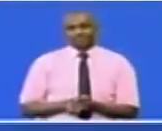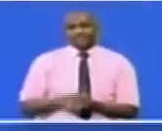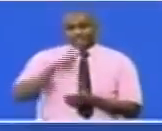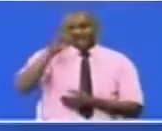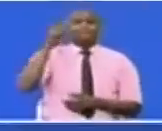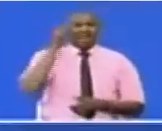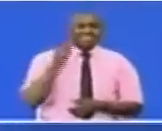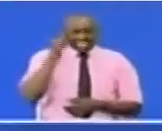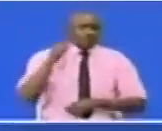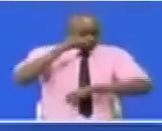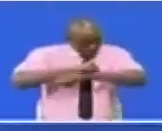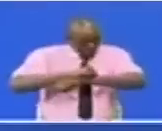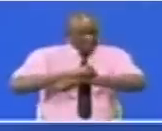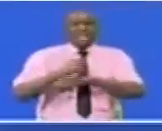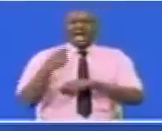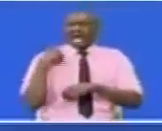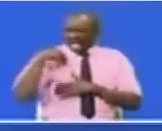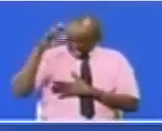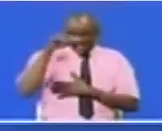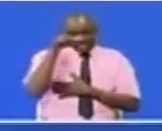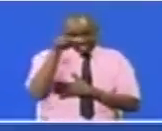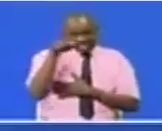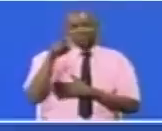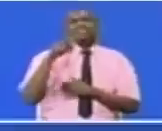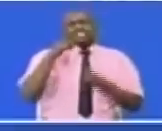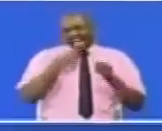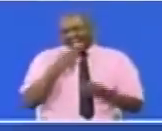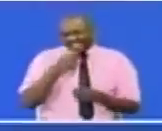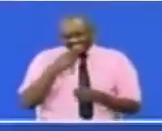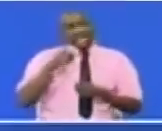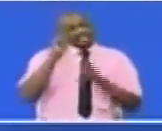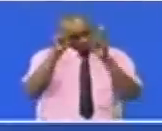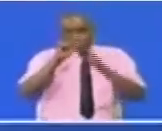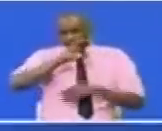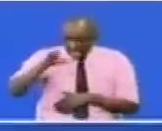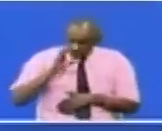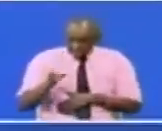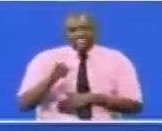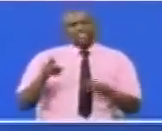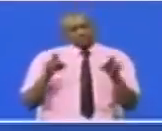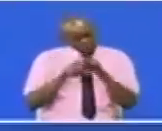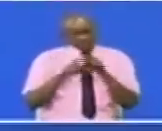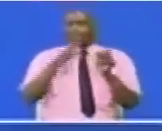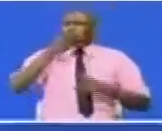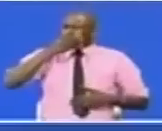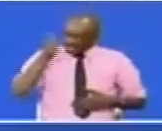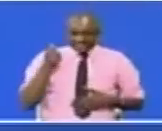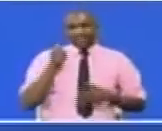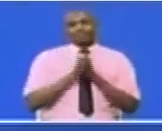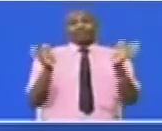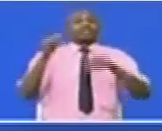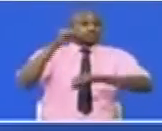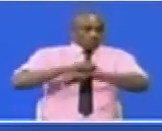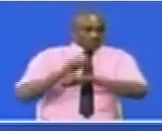Maseno School emerged at position 4 nationally, topping the table in Nyanza and Kisumu County, as well as earning the tag of the best public school.